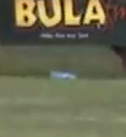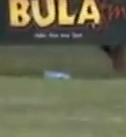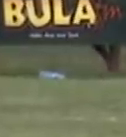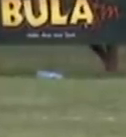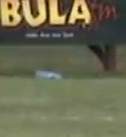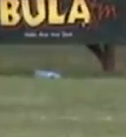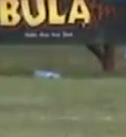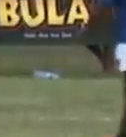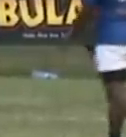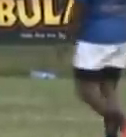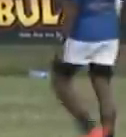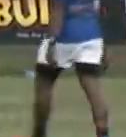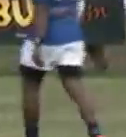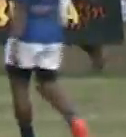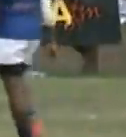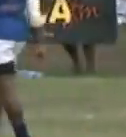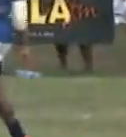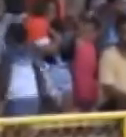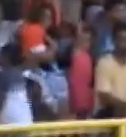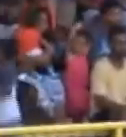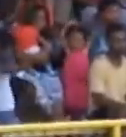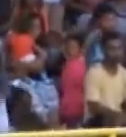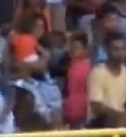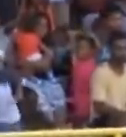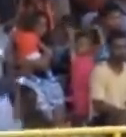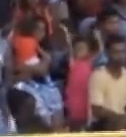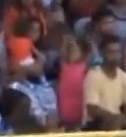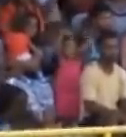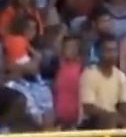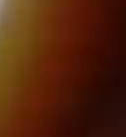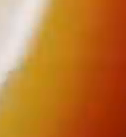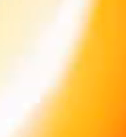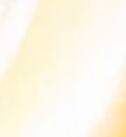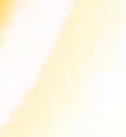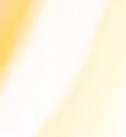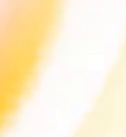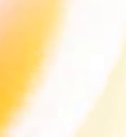fans lift the roof of Prince Charles Park.